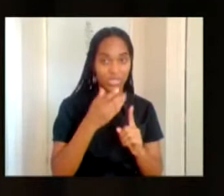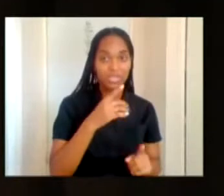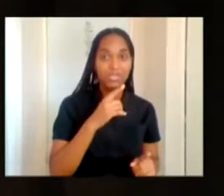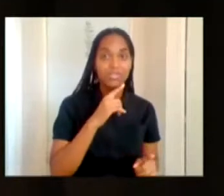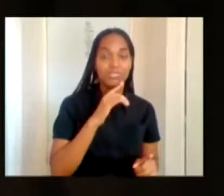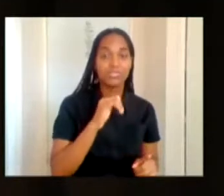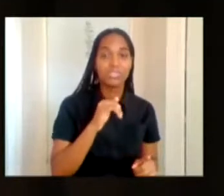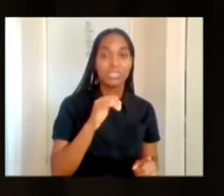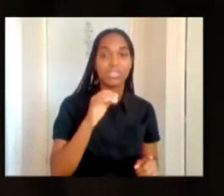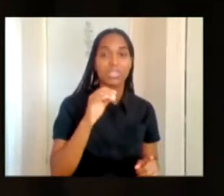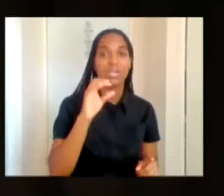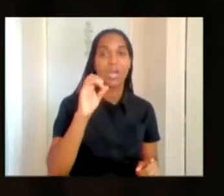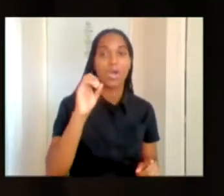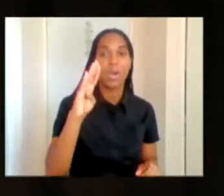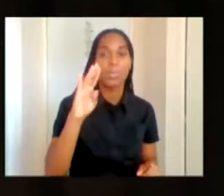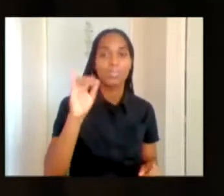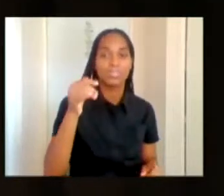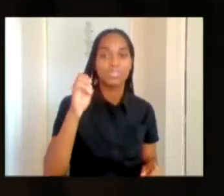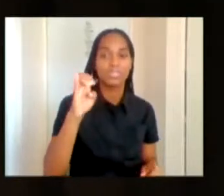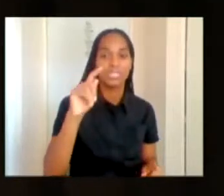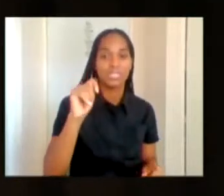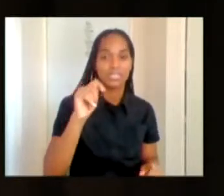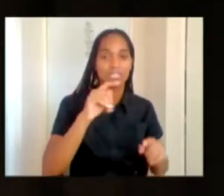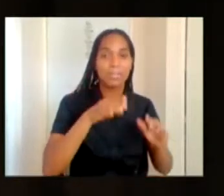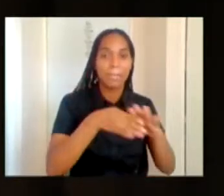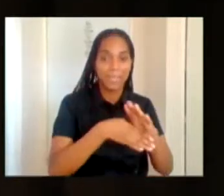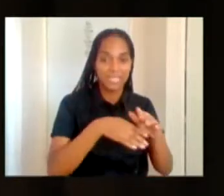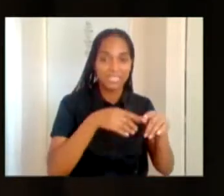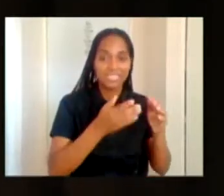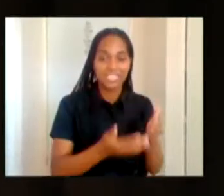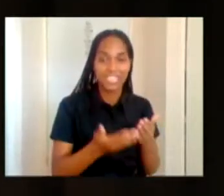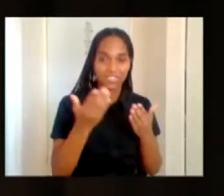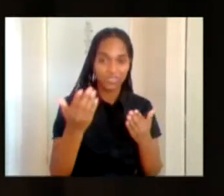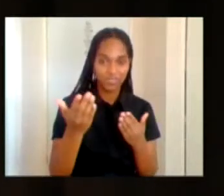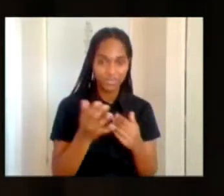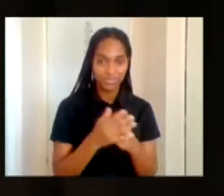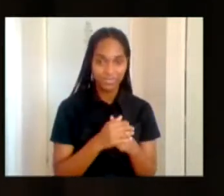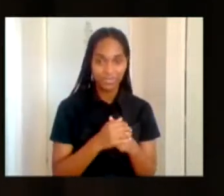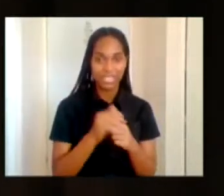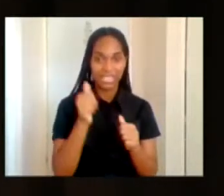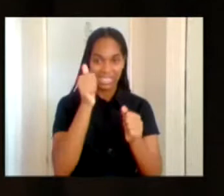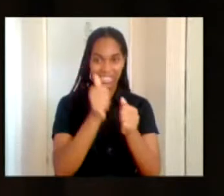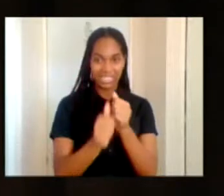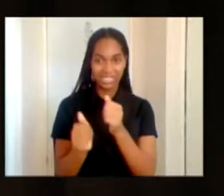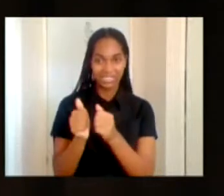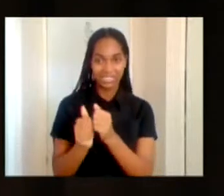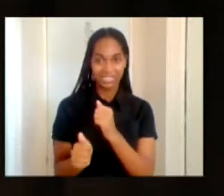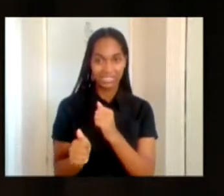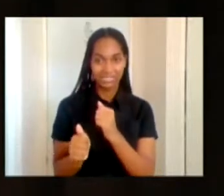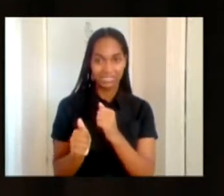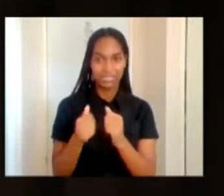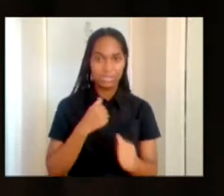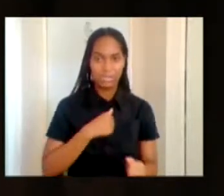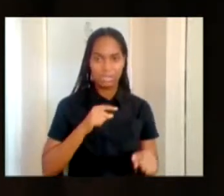delivery. So you can consider the each of this segment.